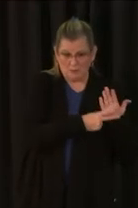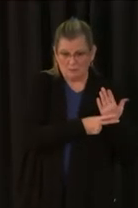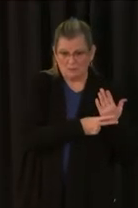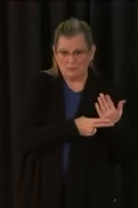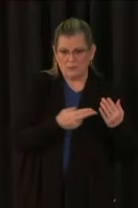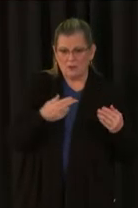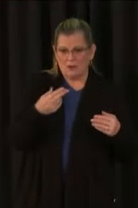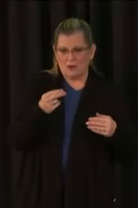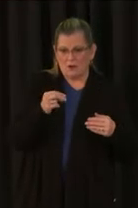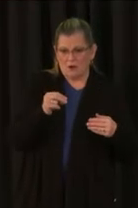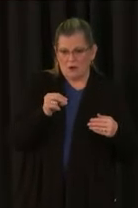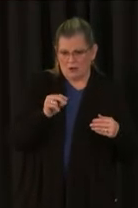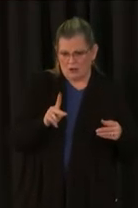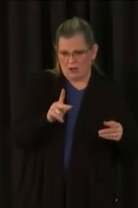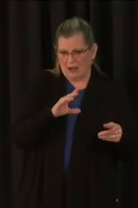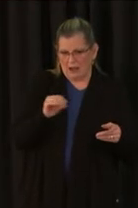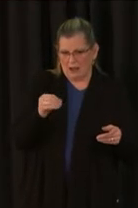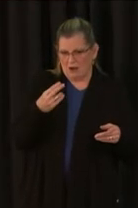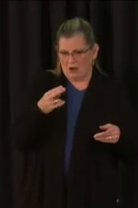meals@hookhallhelps.com.